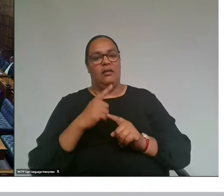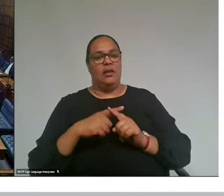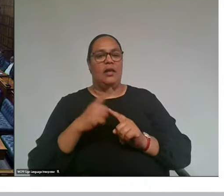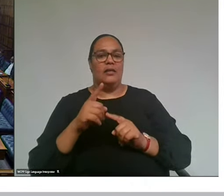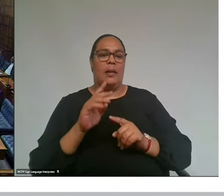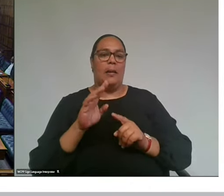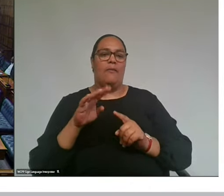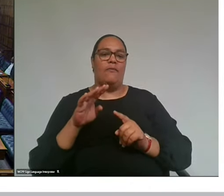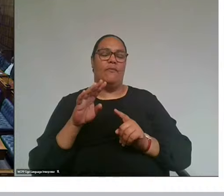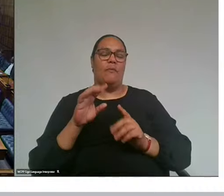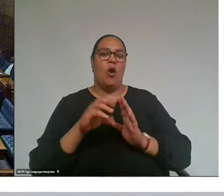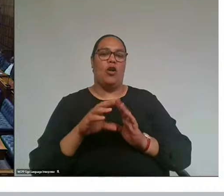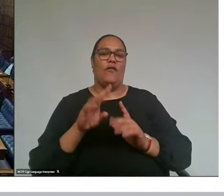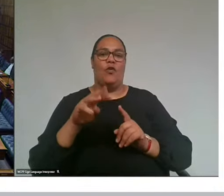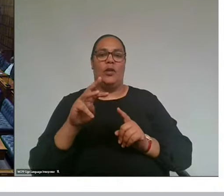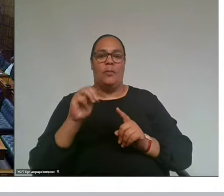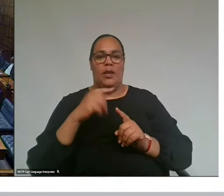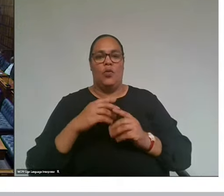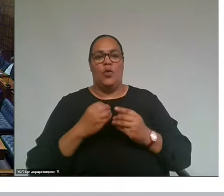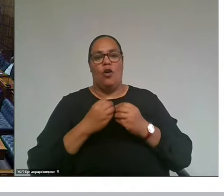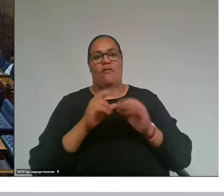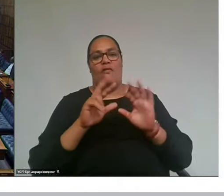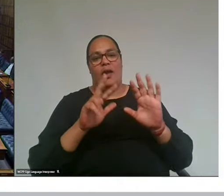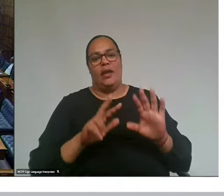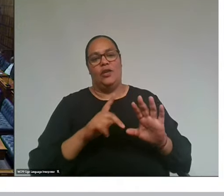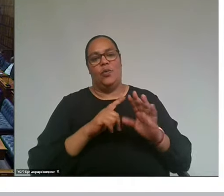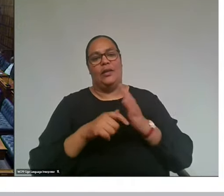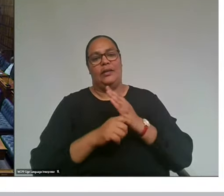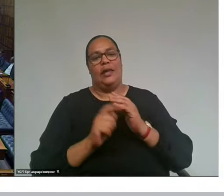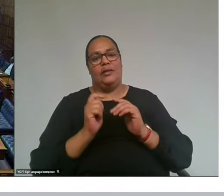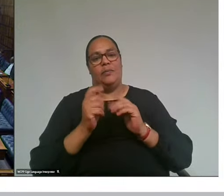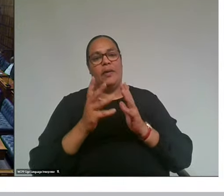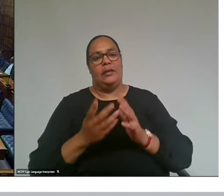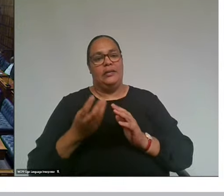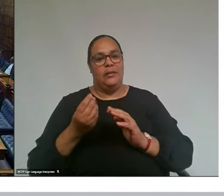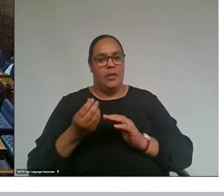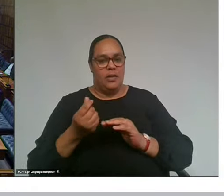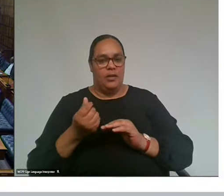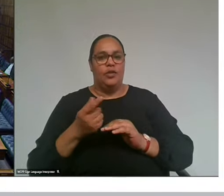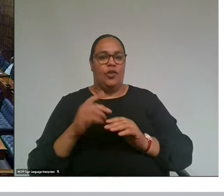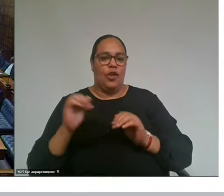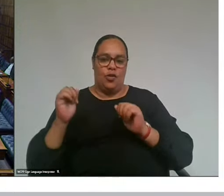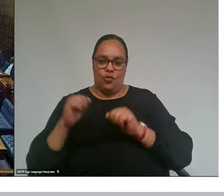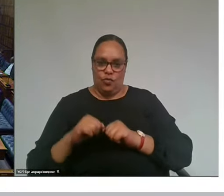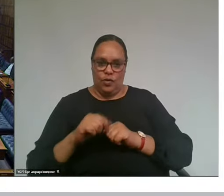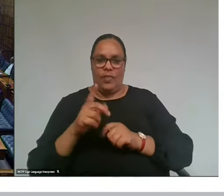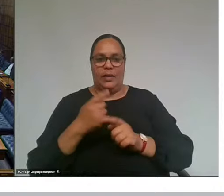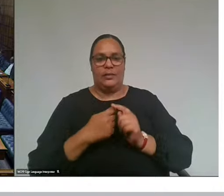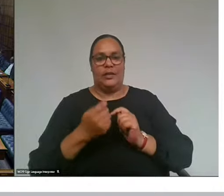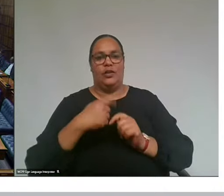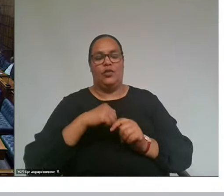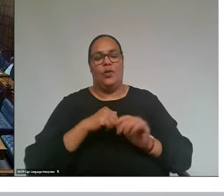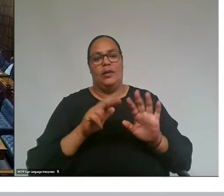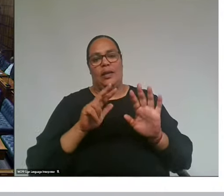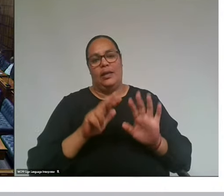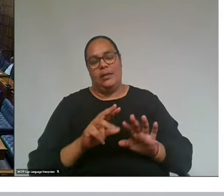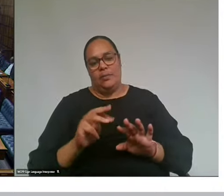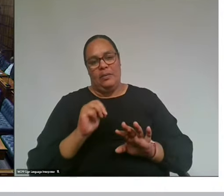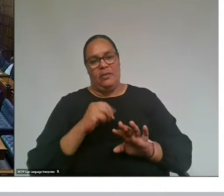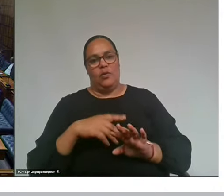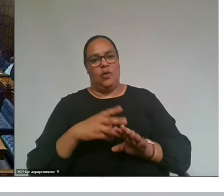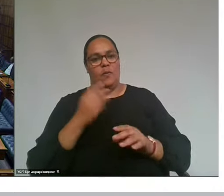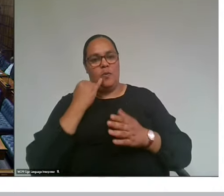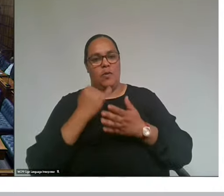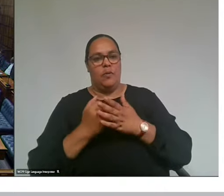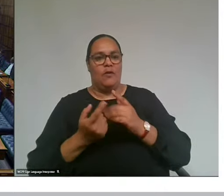14 million Rand we offered them eight because it's taxpayers money and they agreed that they would sell it to us at eight we got permission